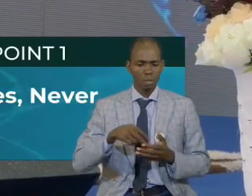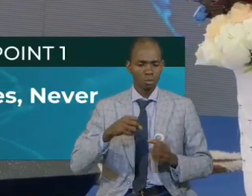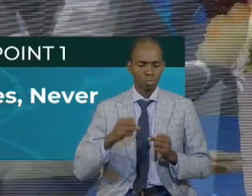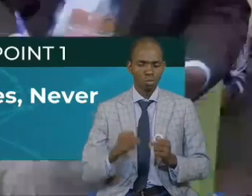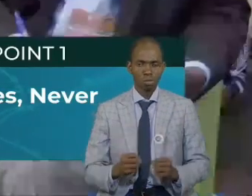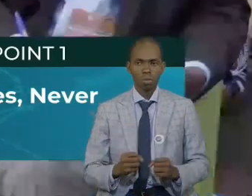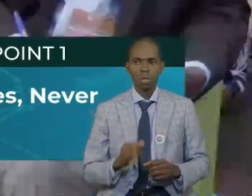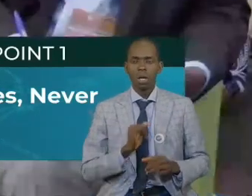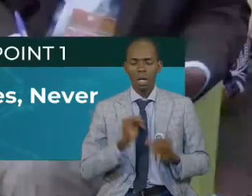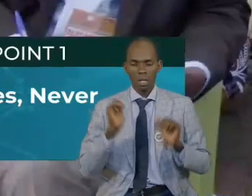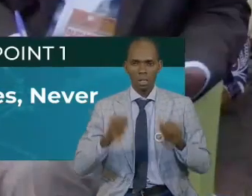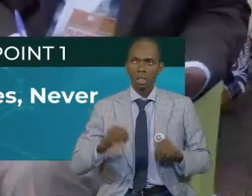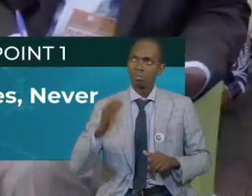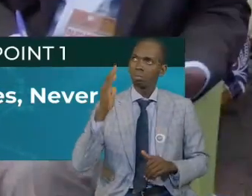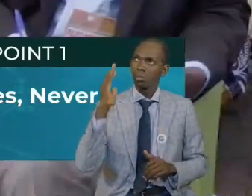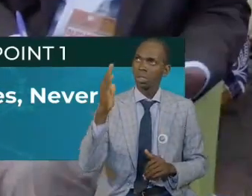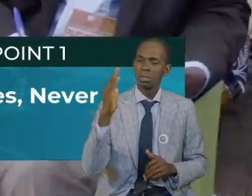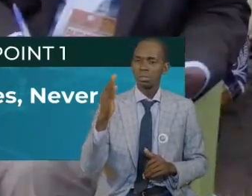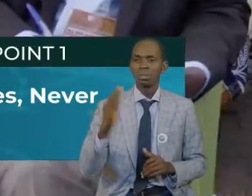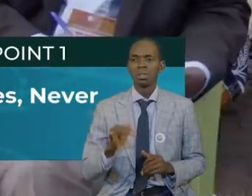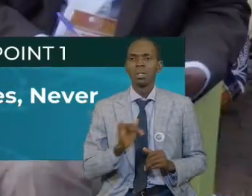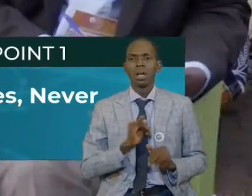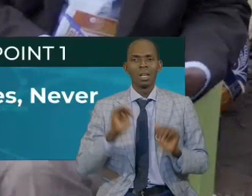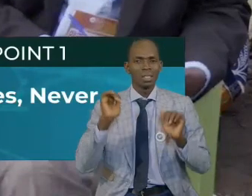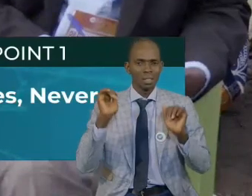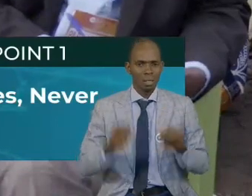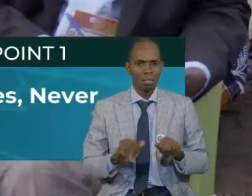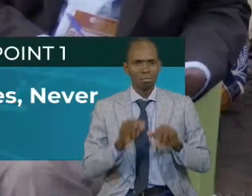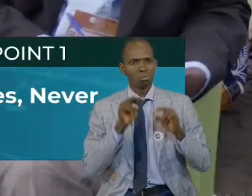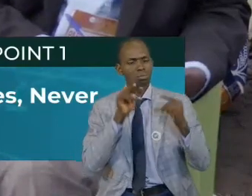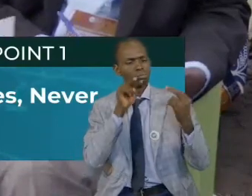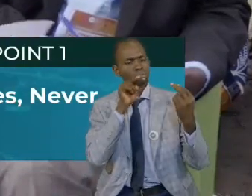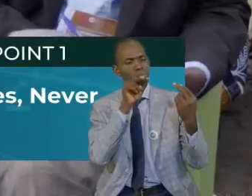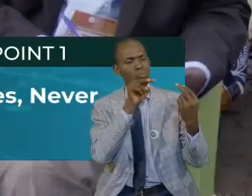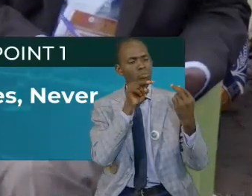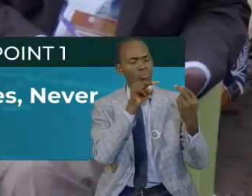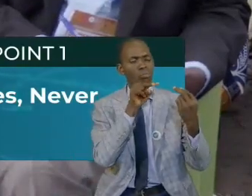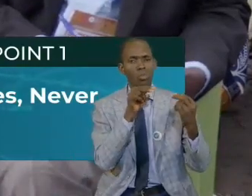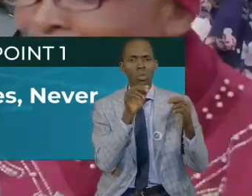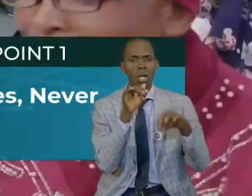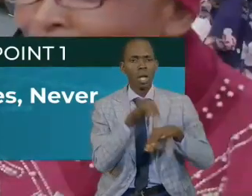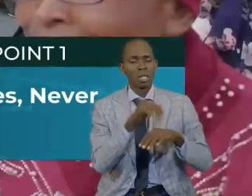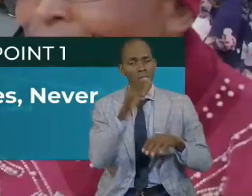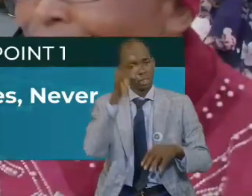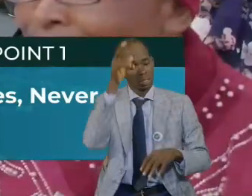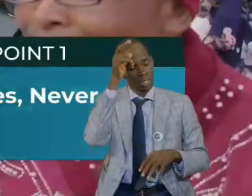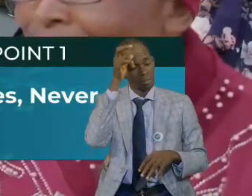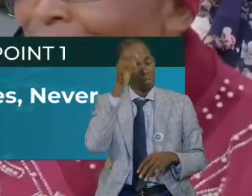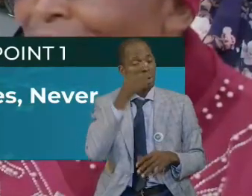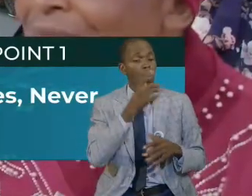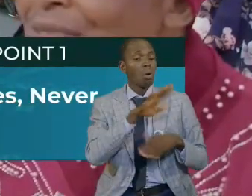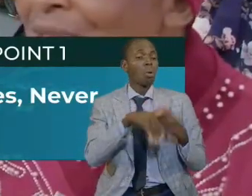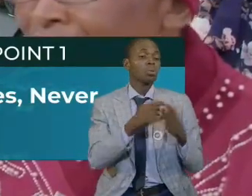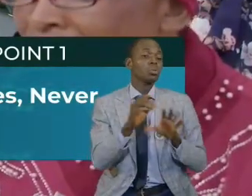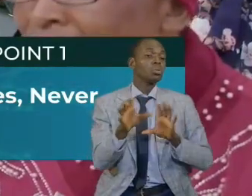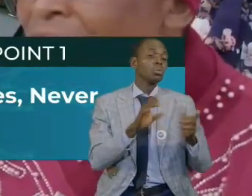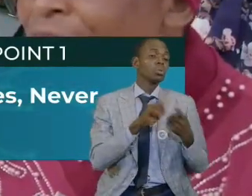can testify. I can look at the devil and say, all that you are doing is